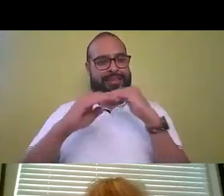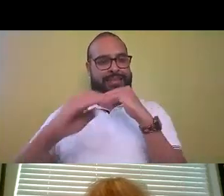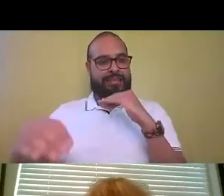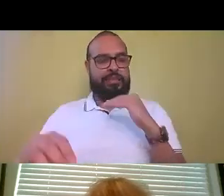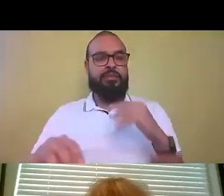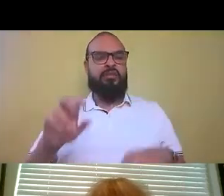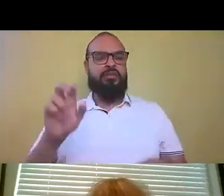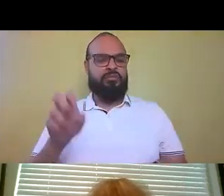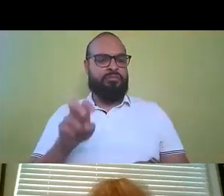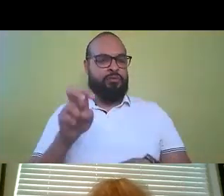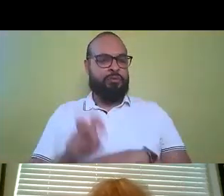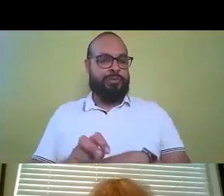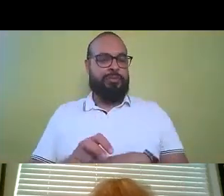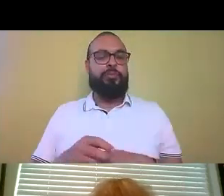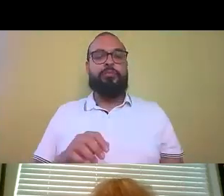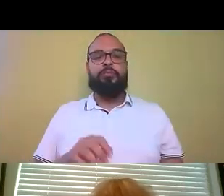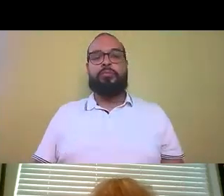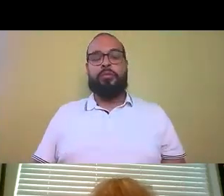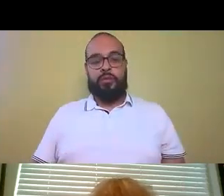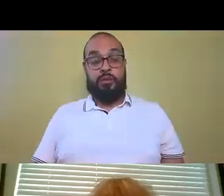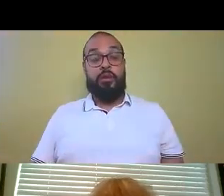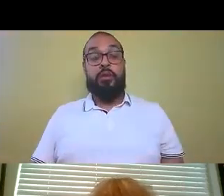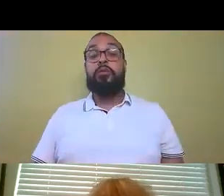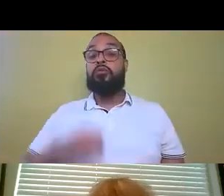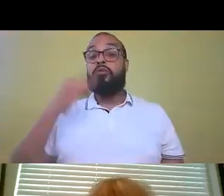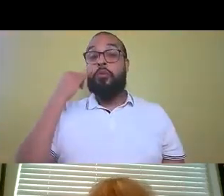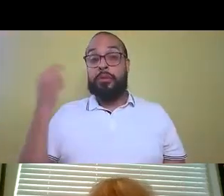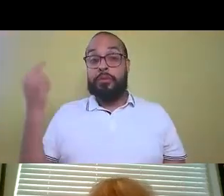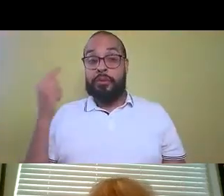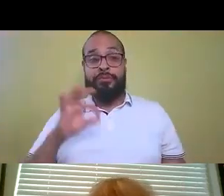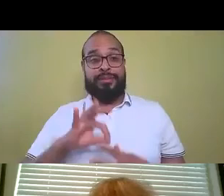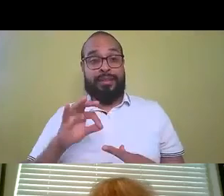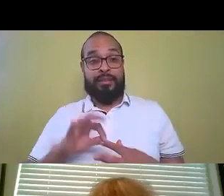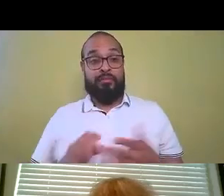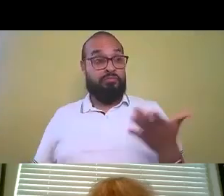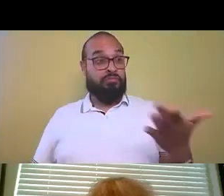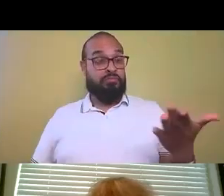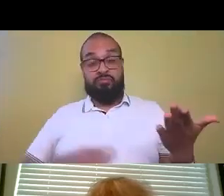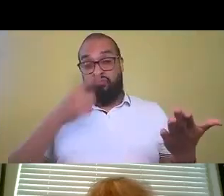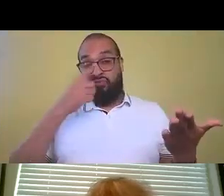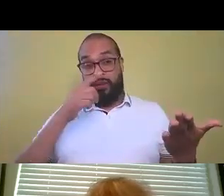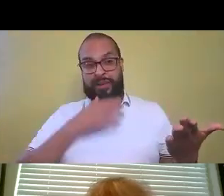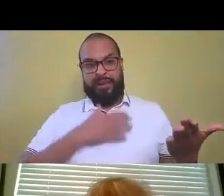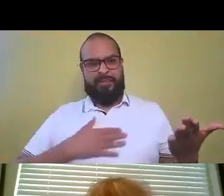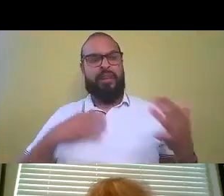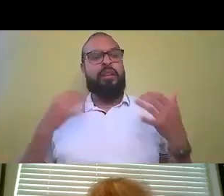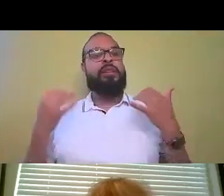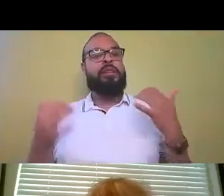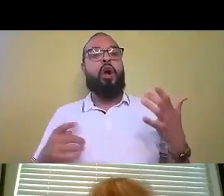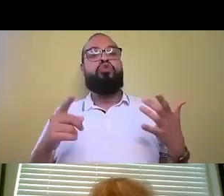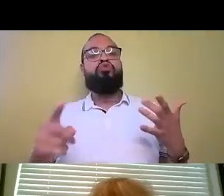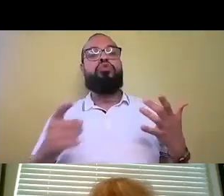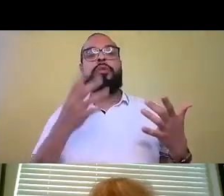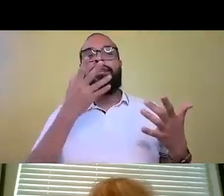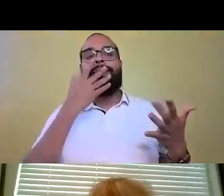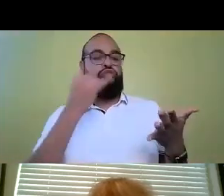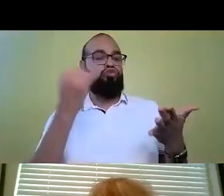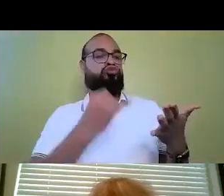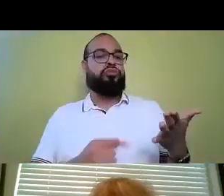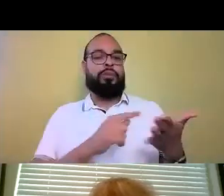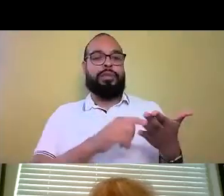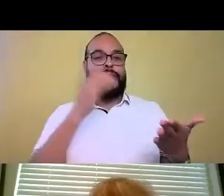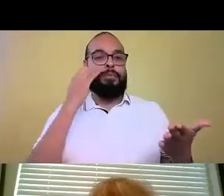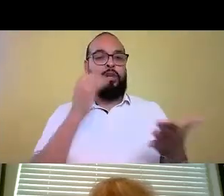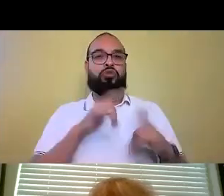chair. But if somebody were to say, can you please also now color this picture? Or can you write